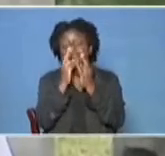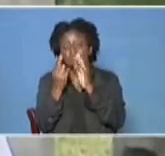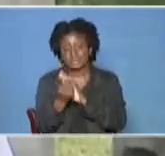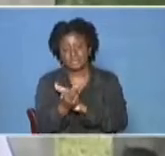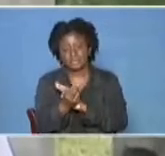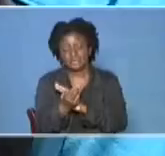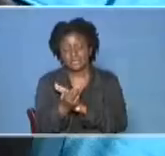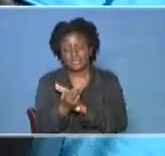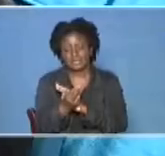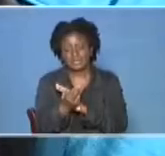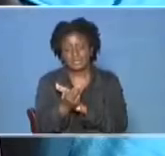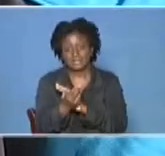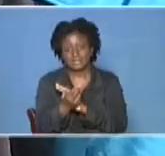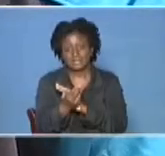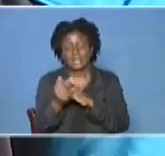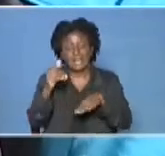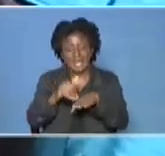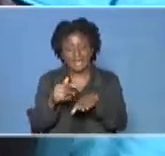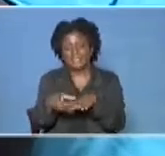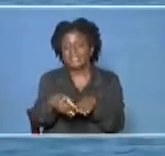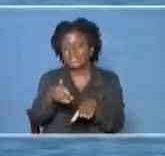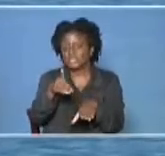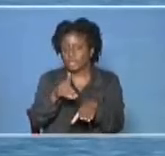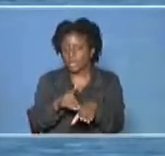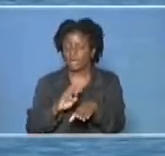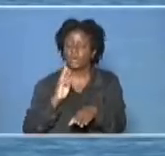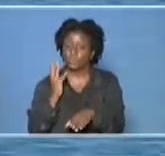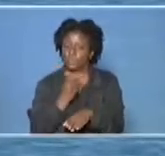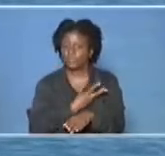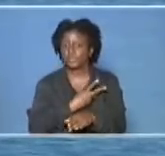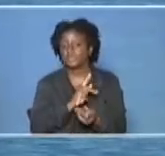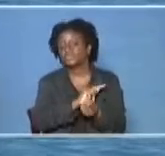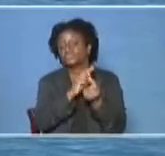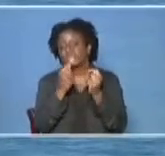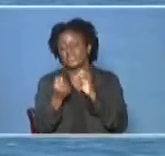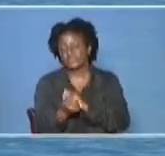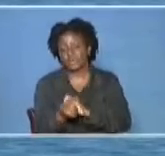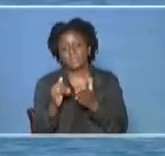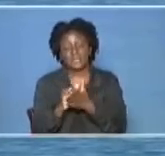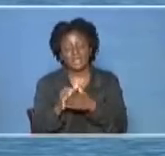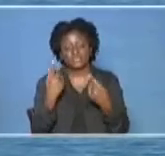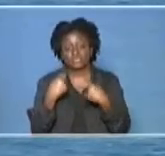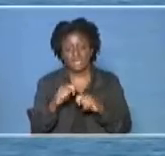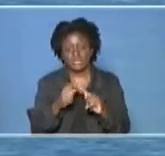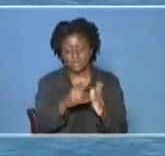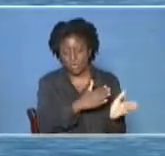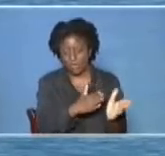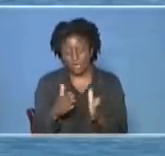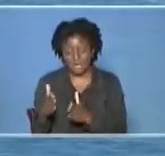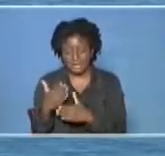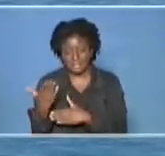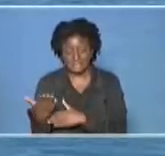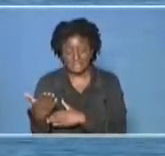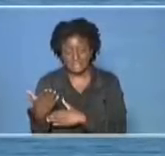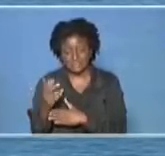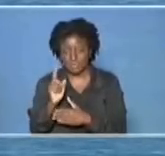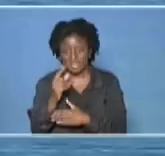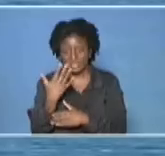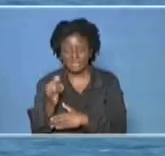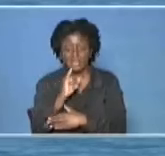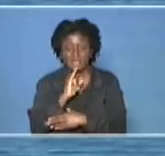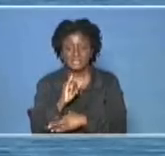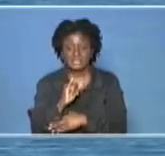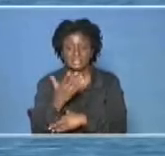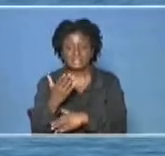island. At the dock, we have transformed that and trying to get things organized, whereas there's